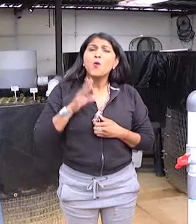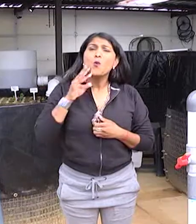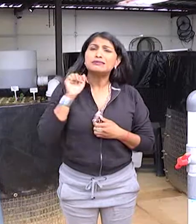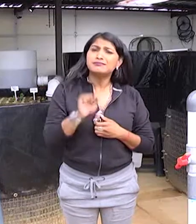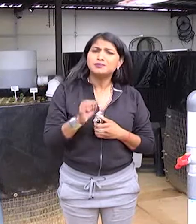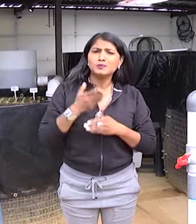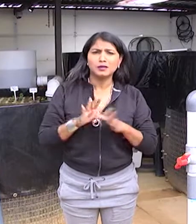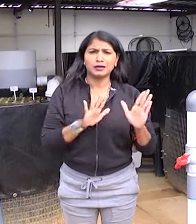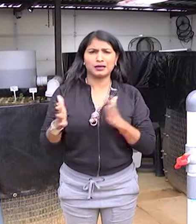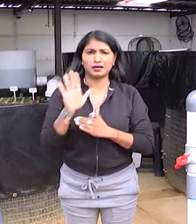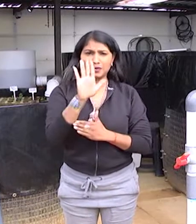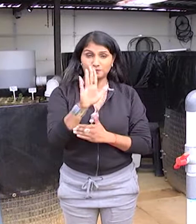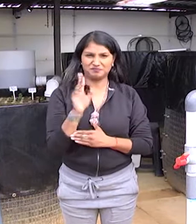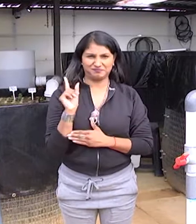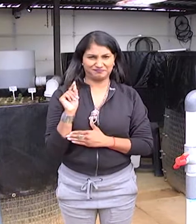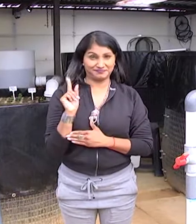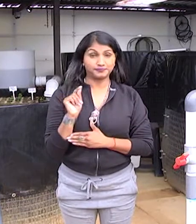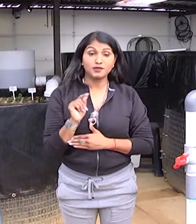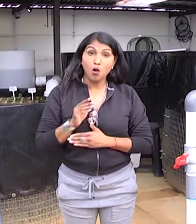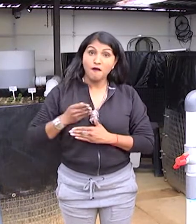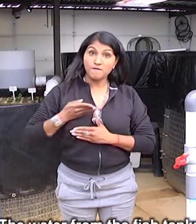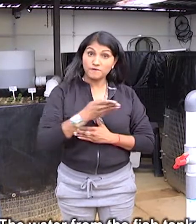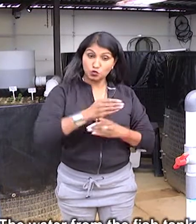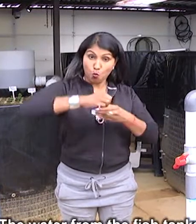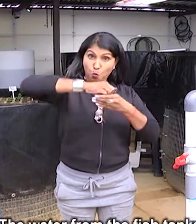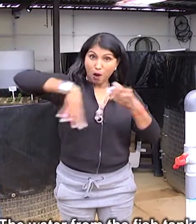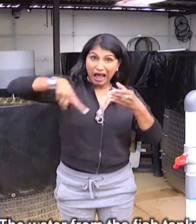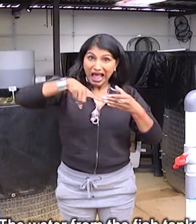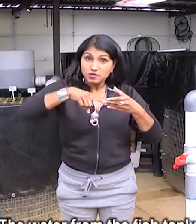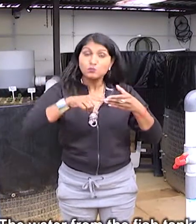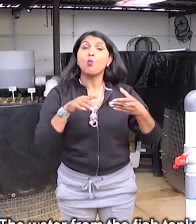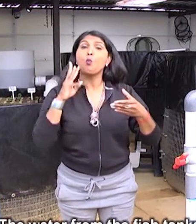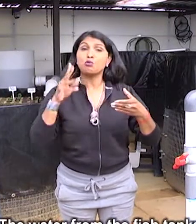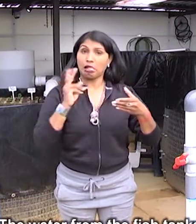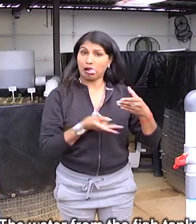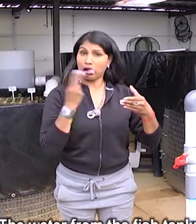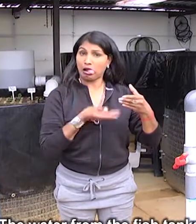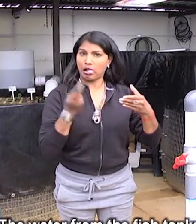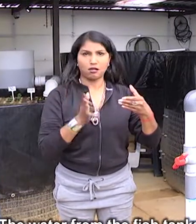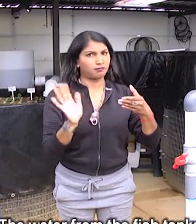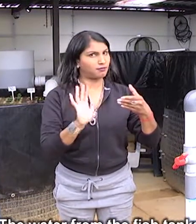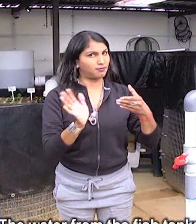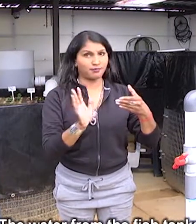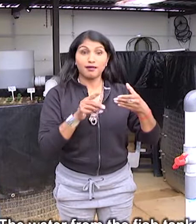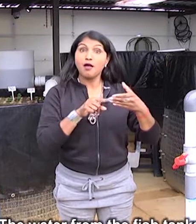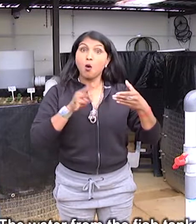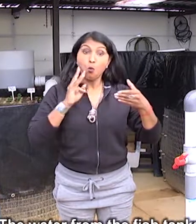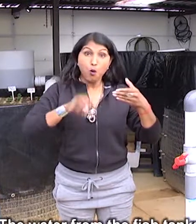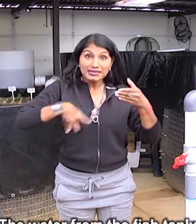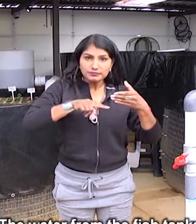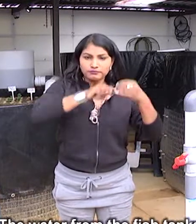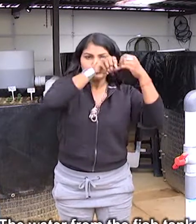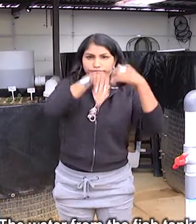The water system works as follows. The water from the fish tanks is sent through a filter to clean it.